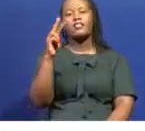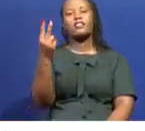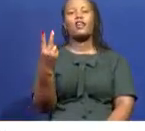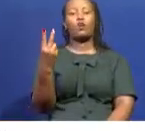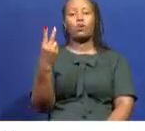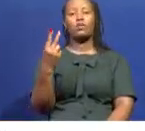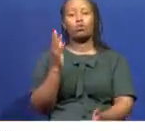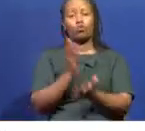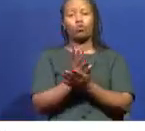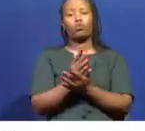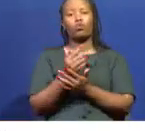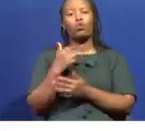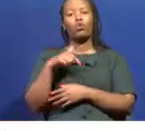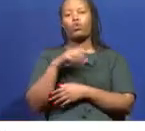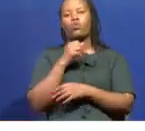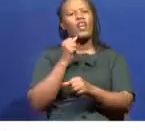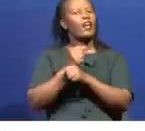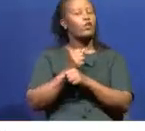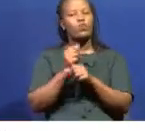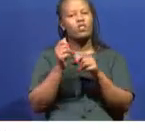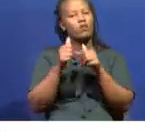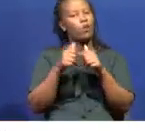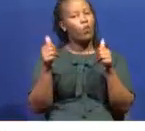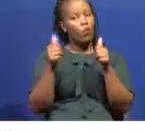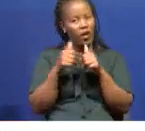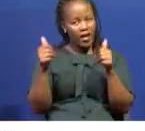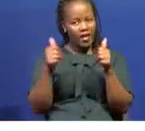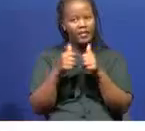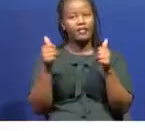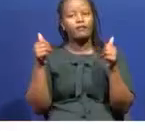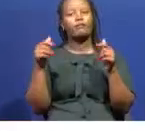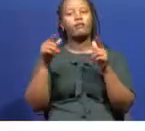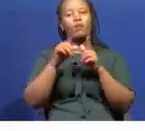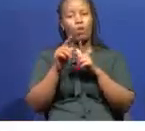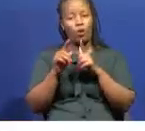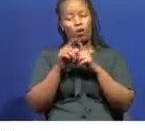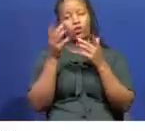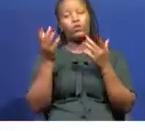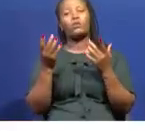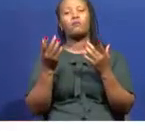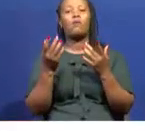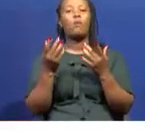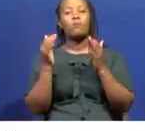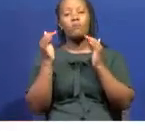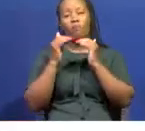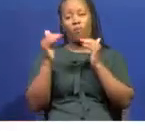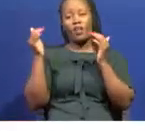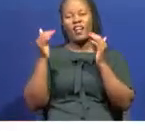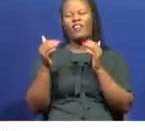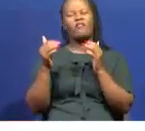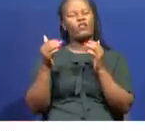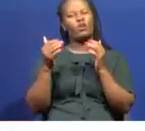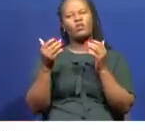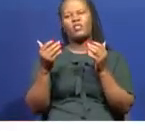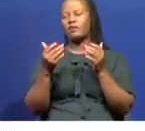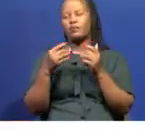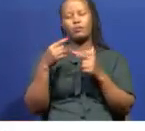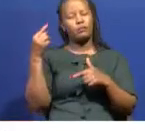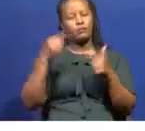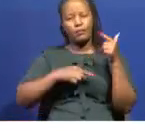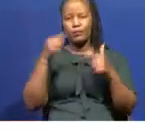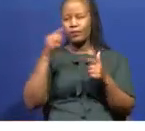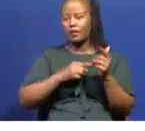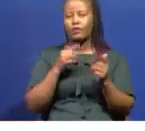I'll say we are doing really great, and the level there, it's very tight